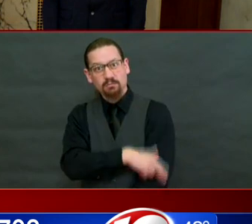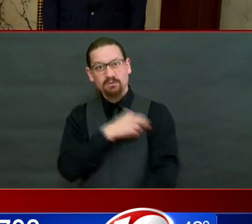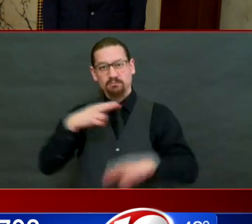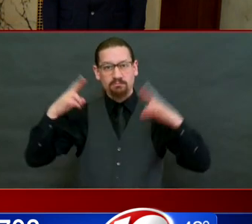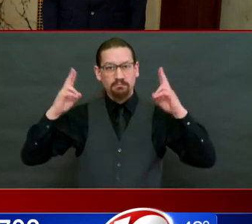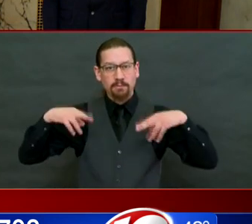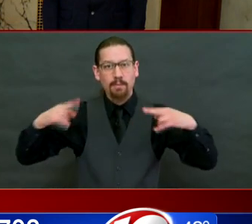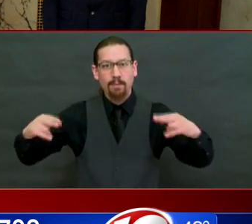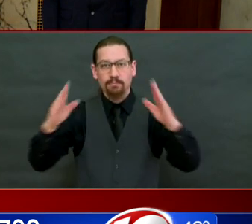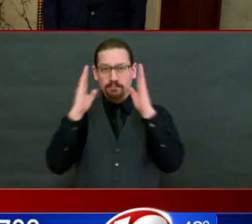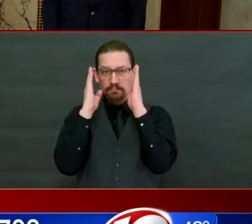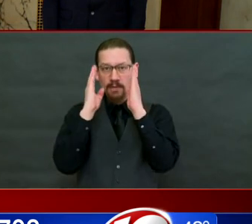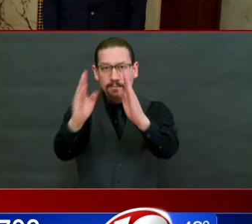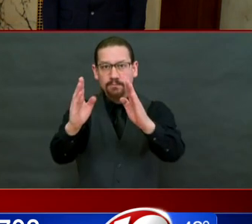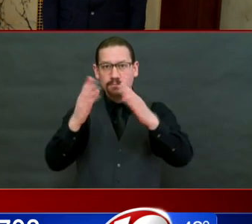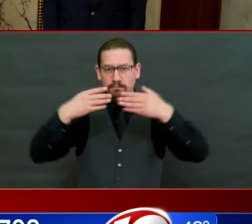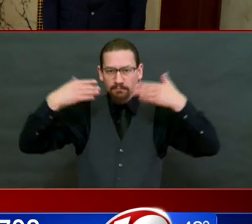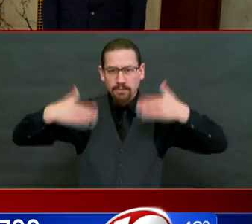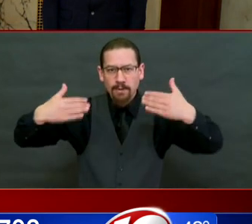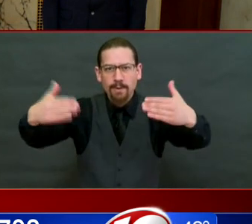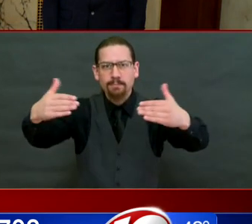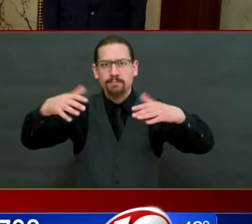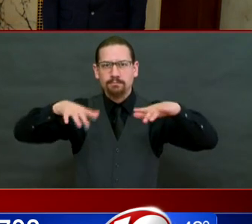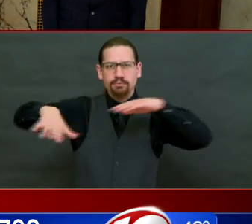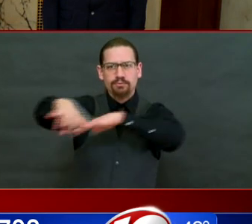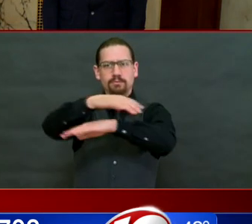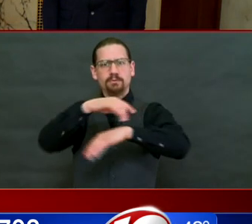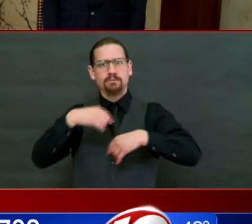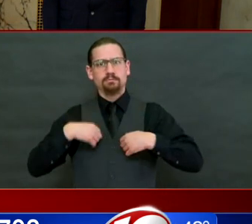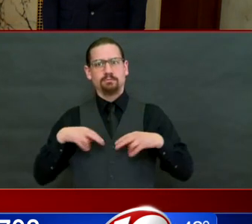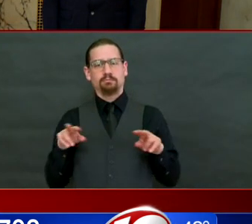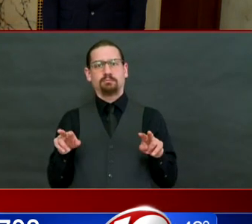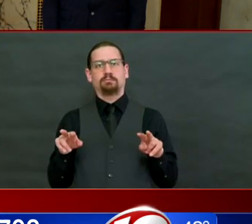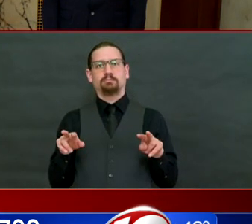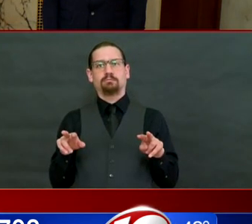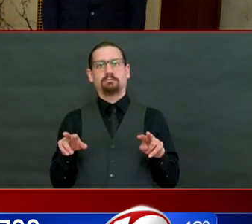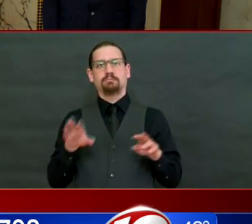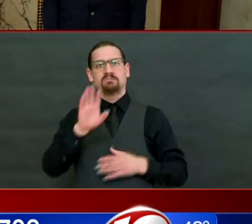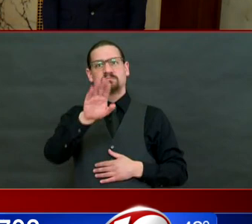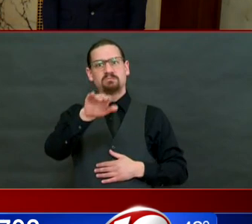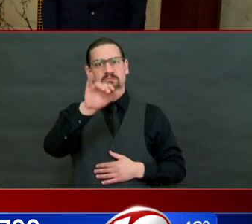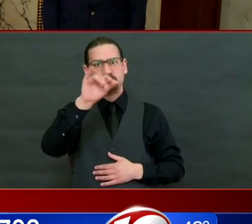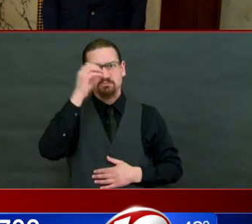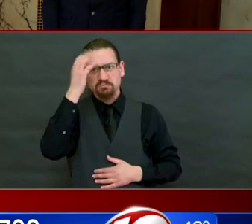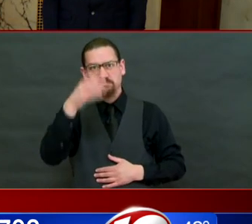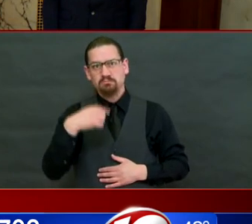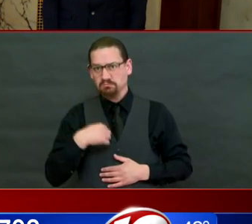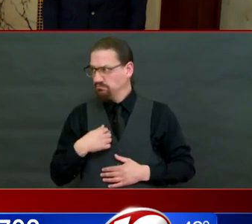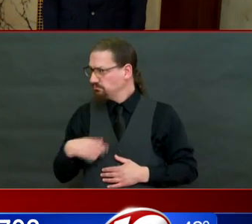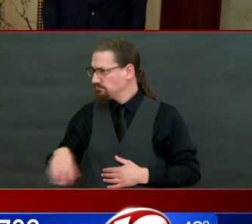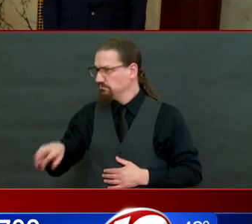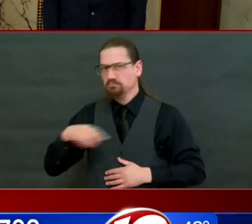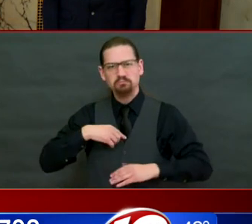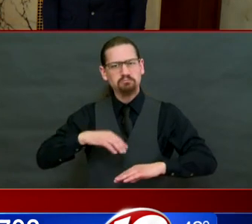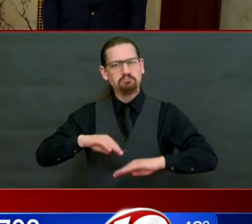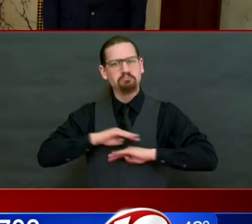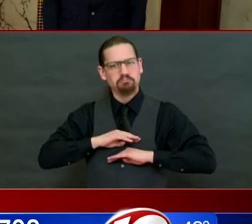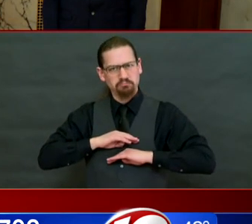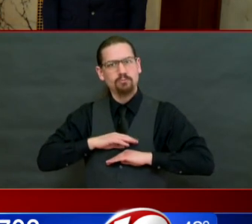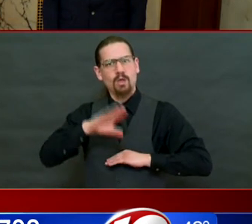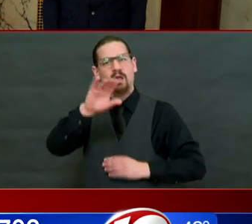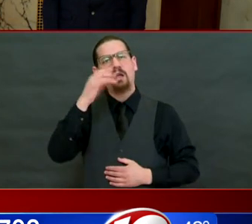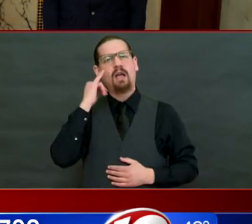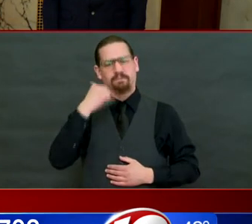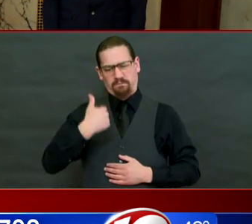we're very close to being ready. The hospitals are ready, testing is ready, the environment is ready, we're learning how to deliver